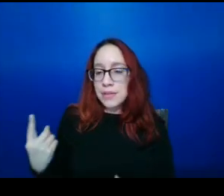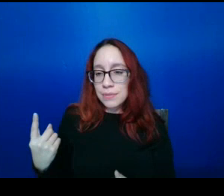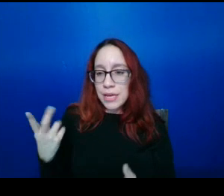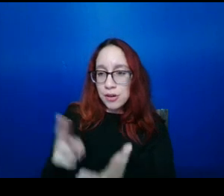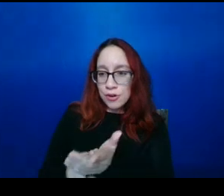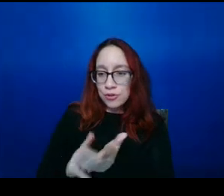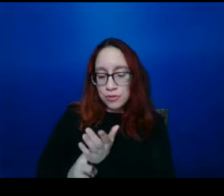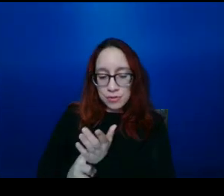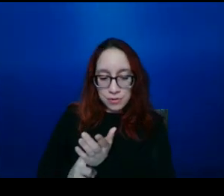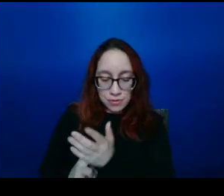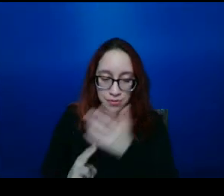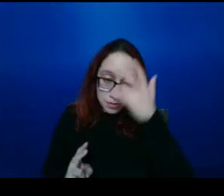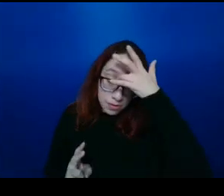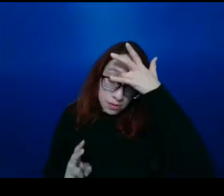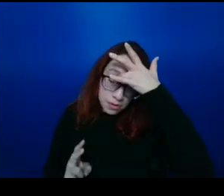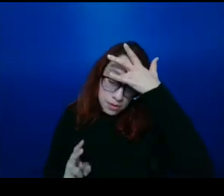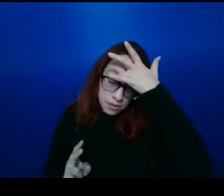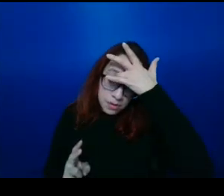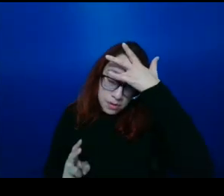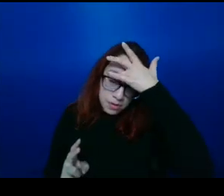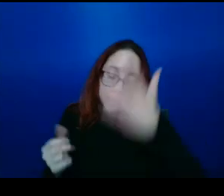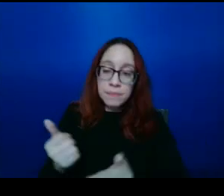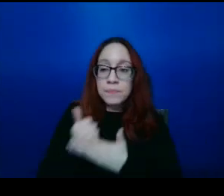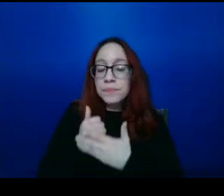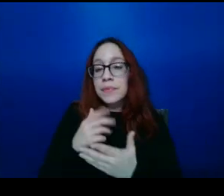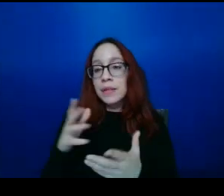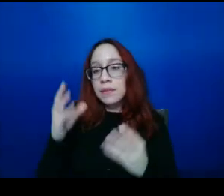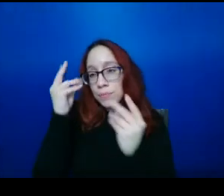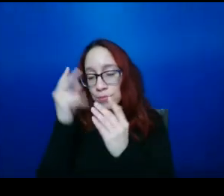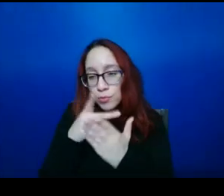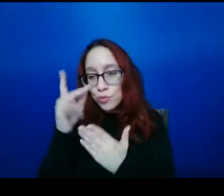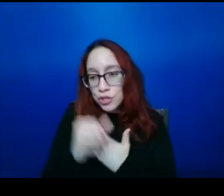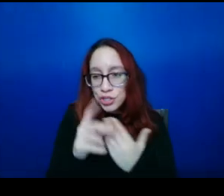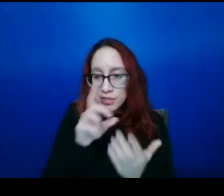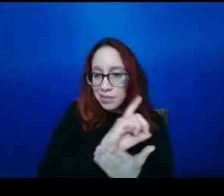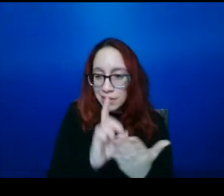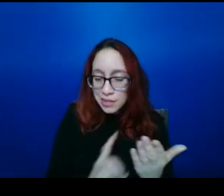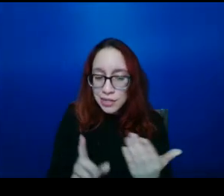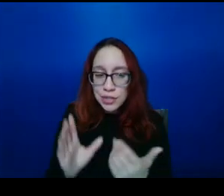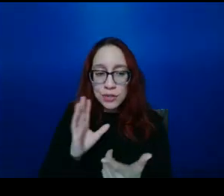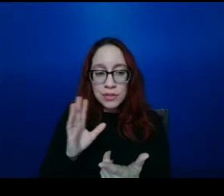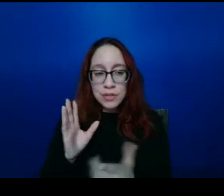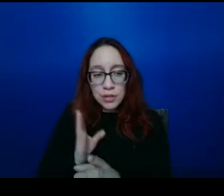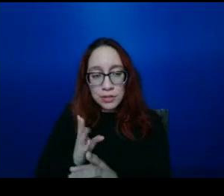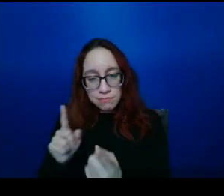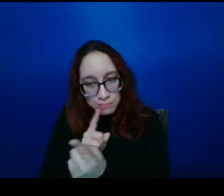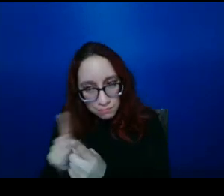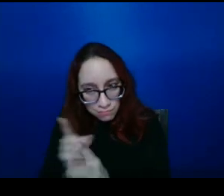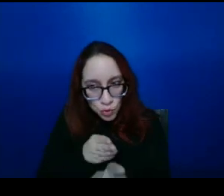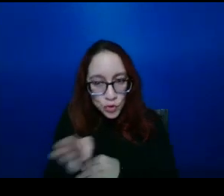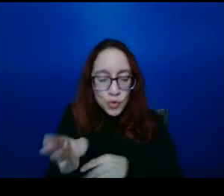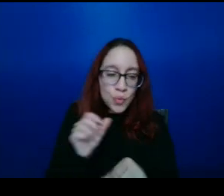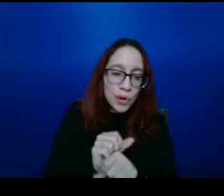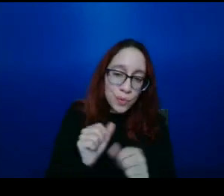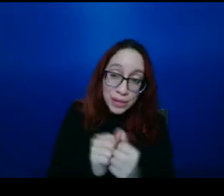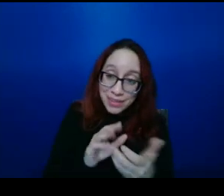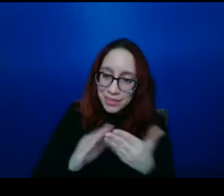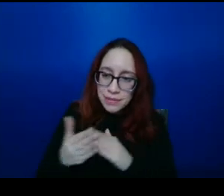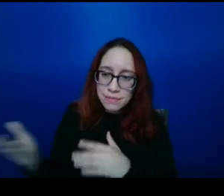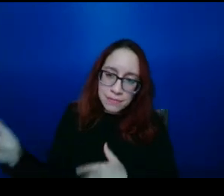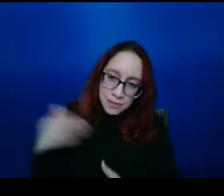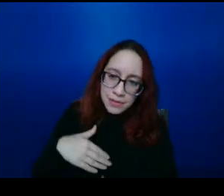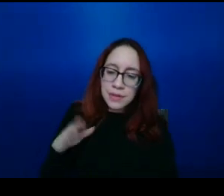contract, helping us think about the project, design it, sees our professionals, works with the city. So Bradley,